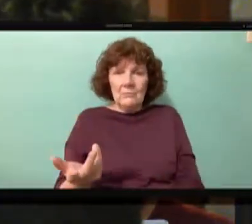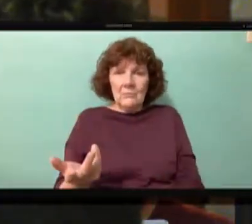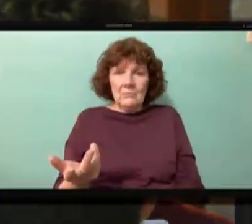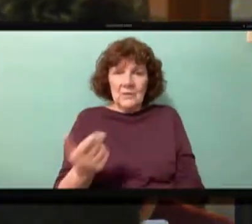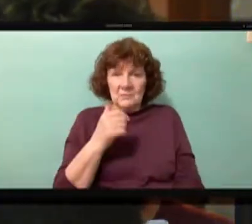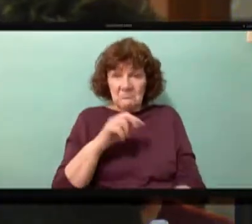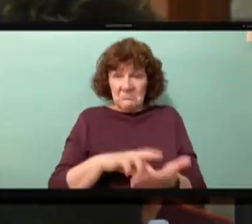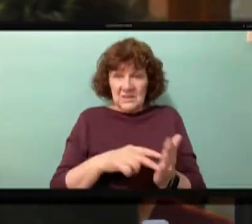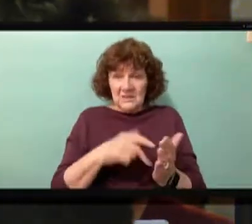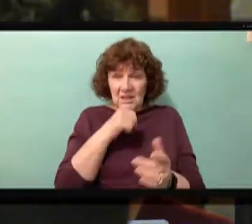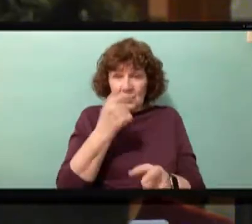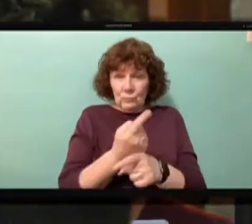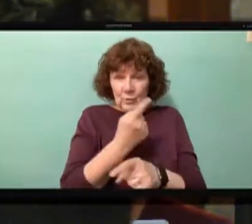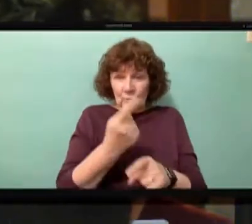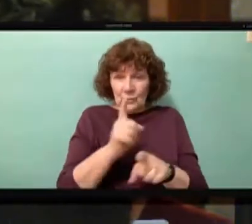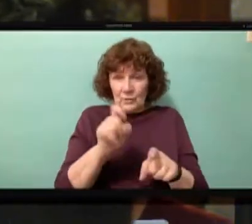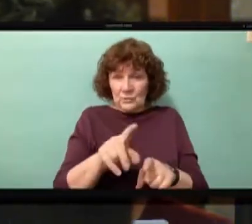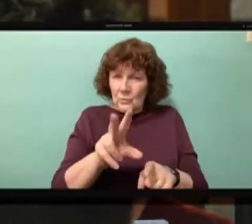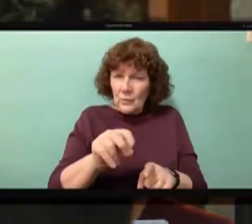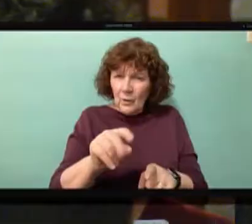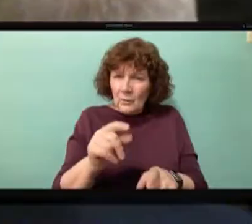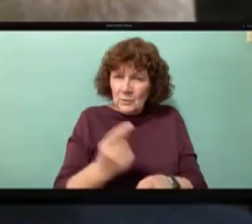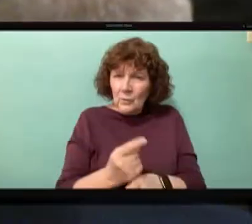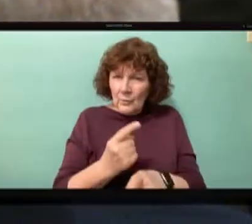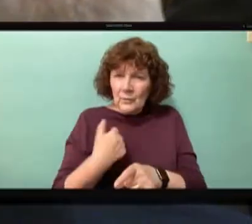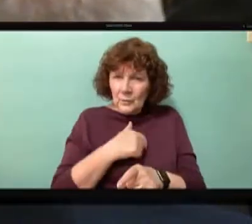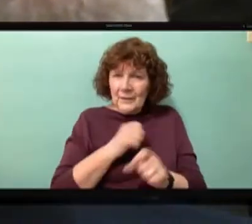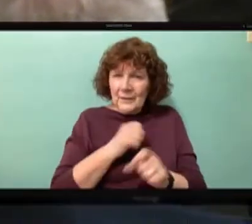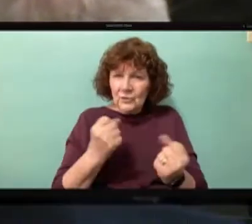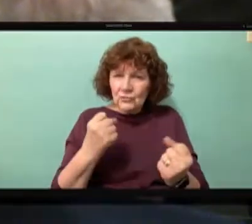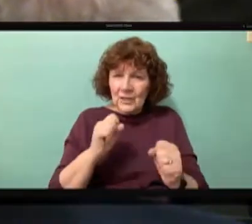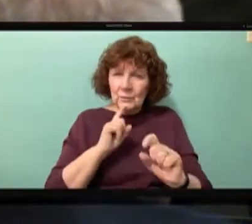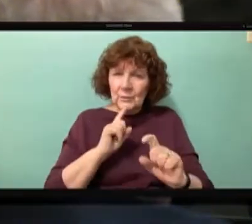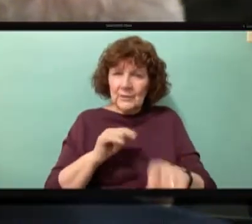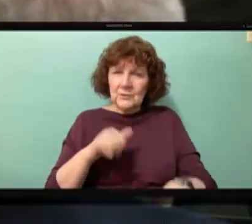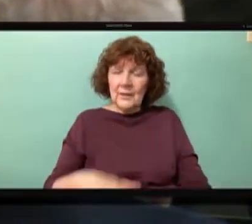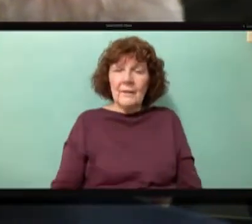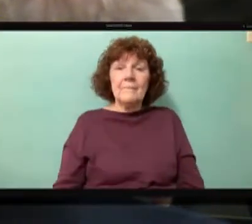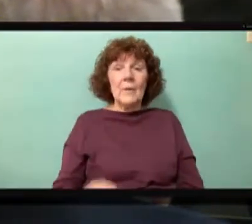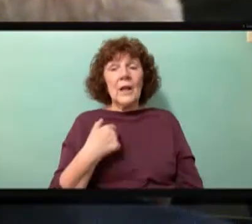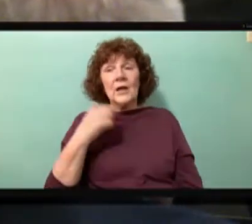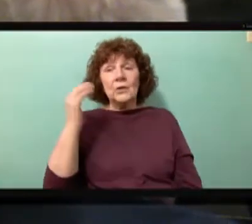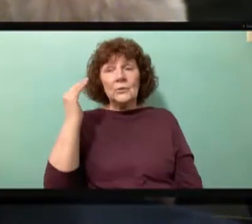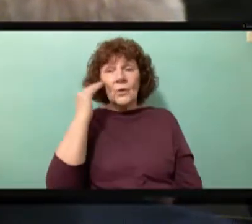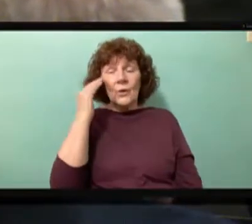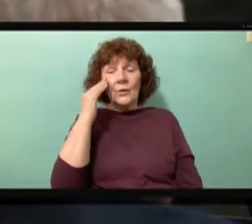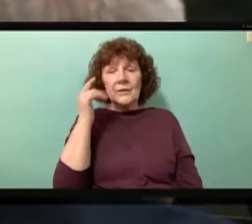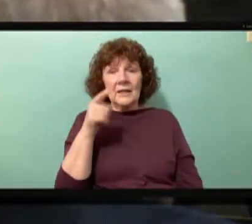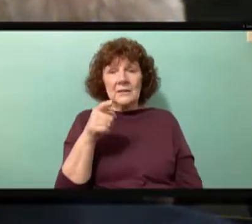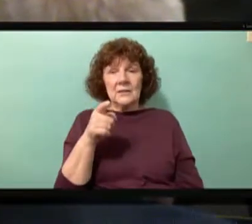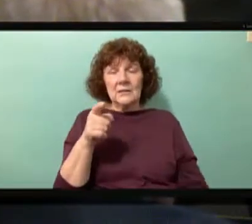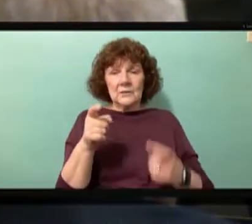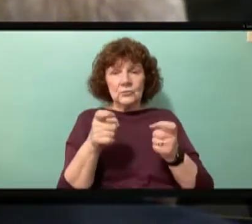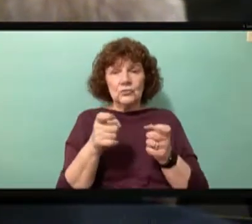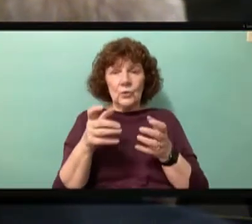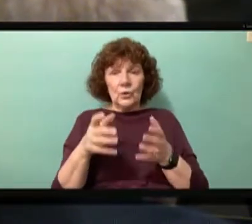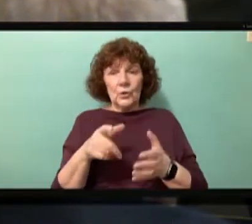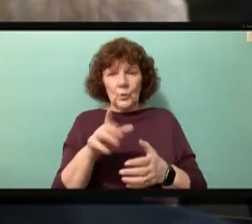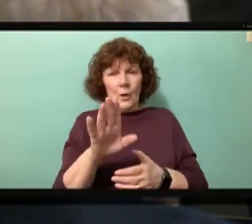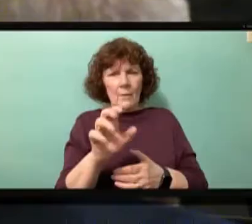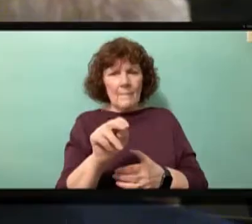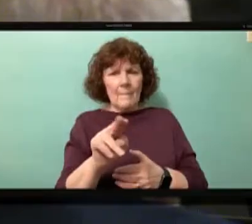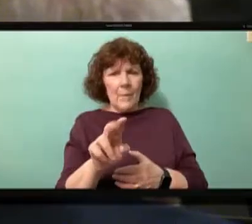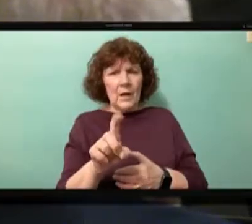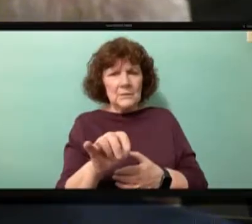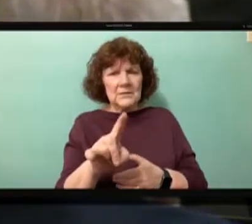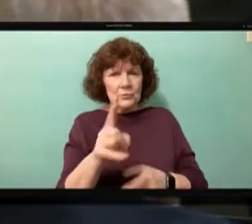answer. And so I just, I know the controller, you're bonded, correct? Okay. Yes.